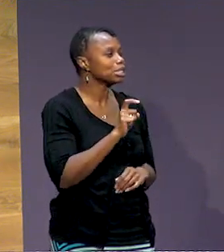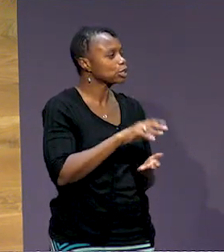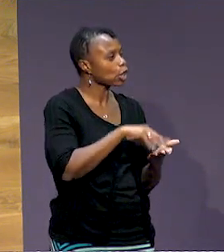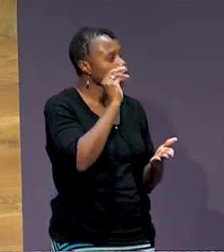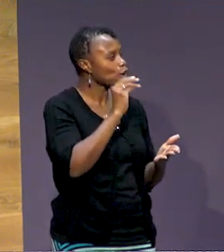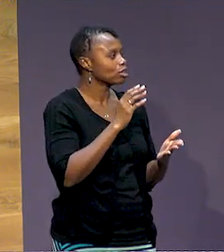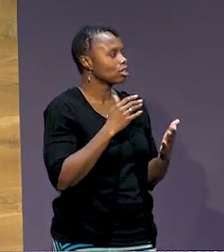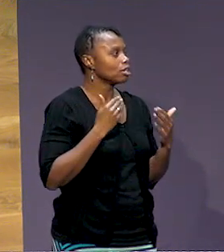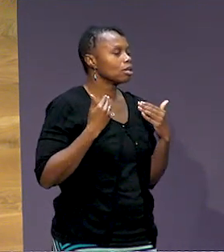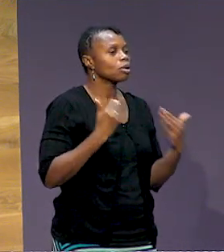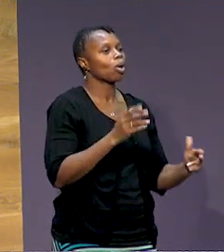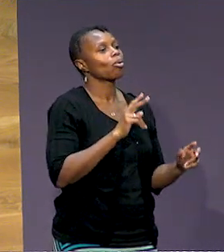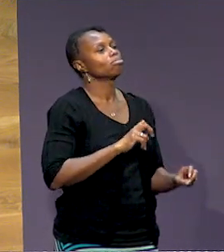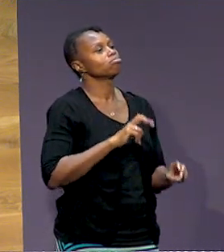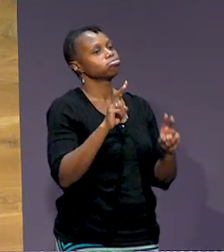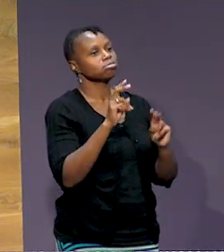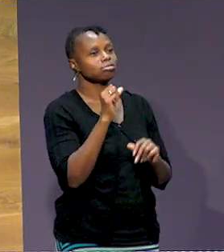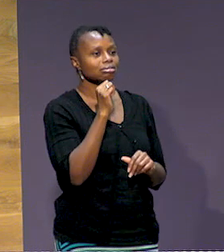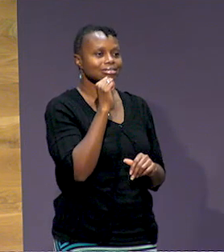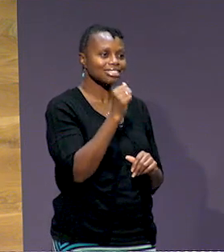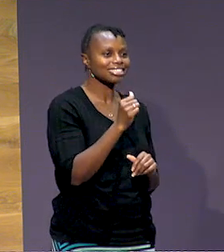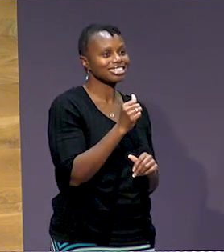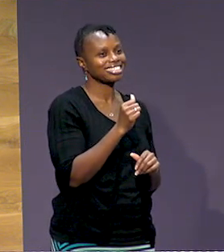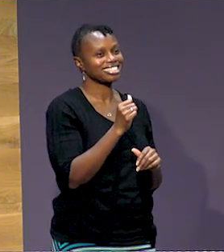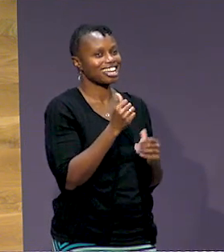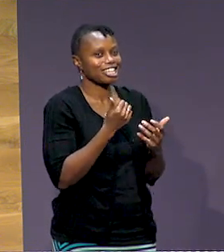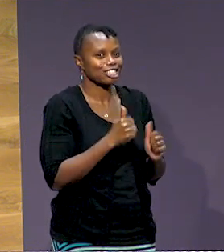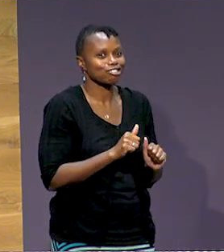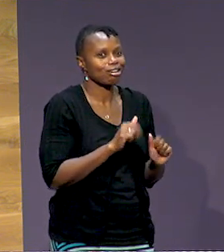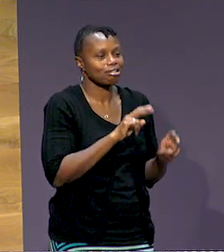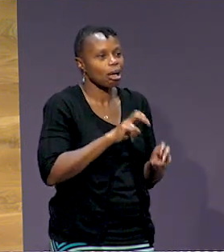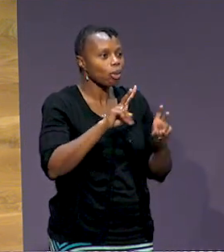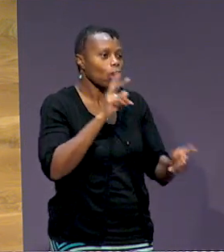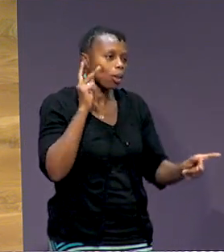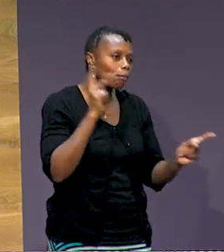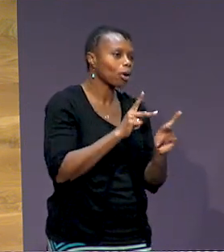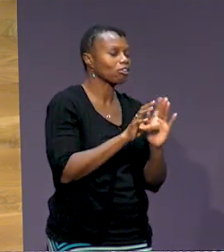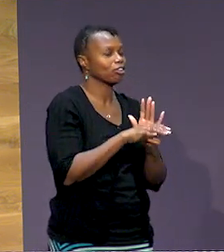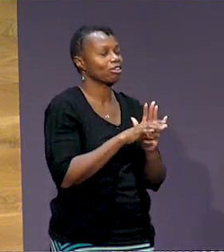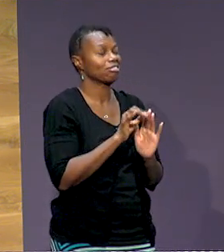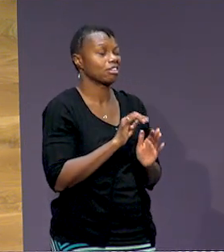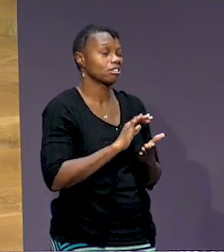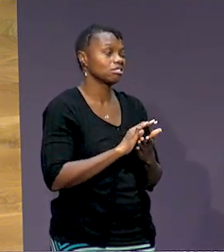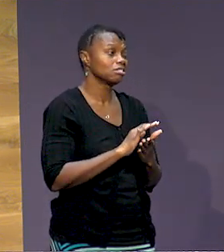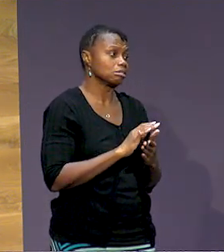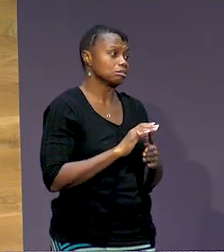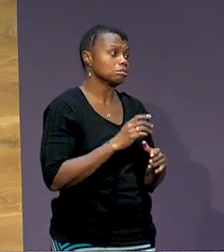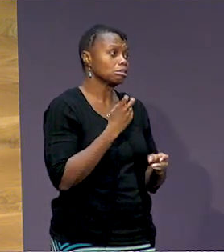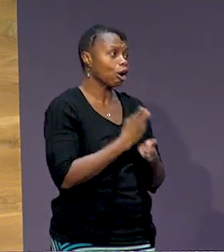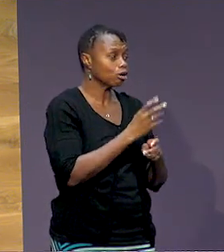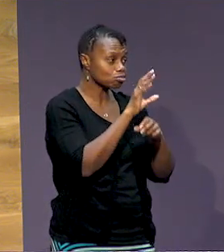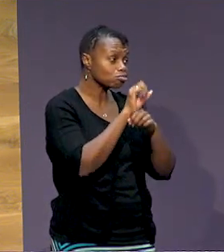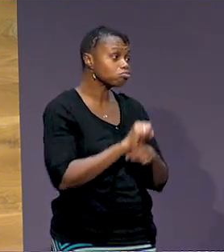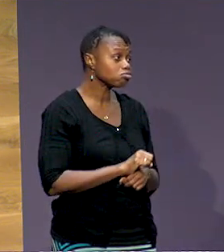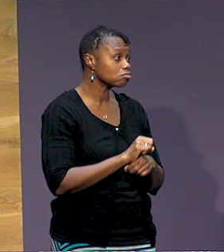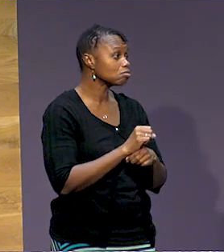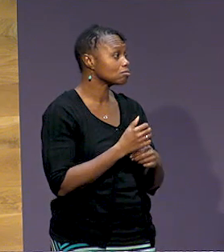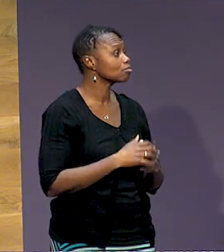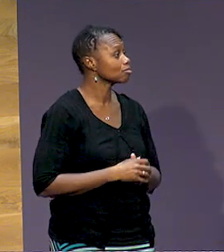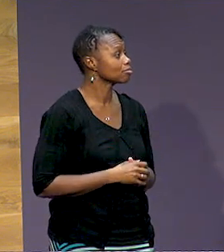things out instead of trying to put the perfect video out. So that took some getting used to. Okay,